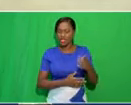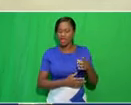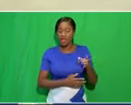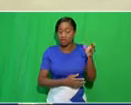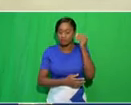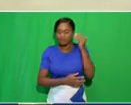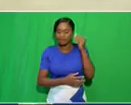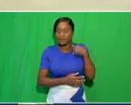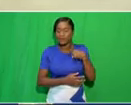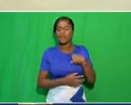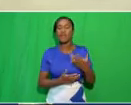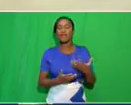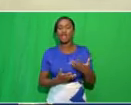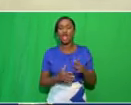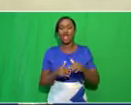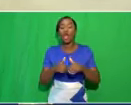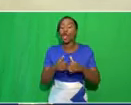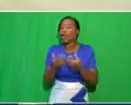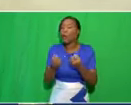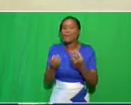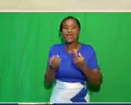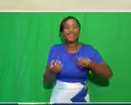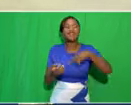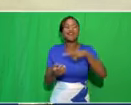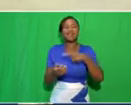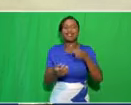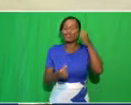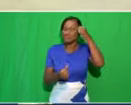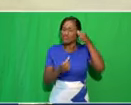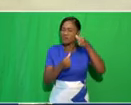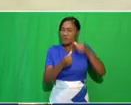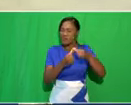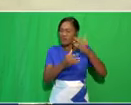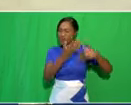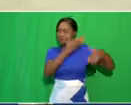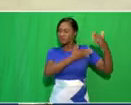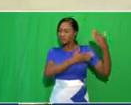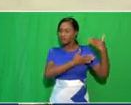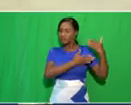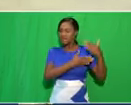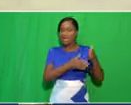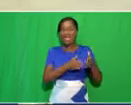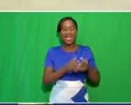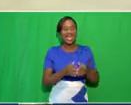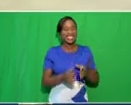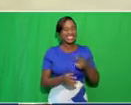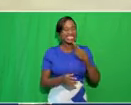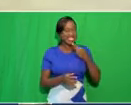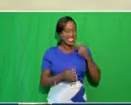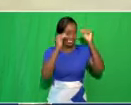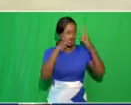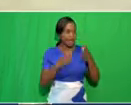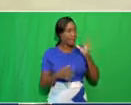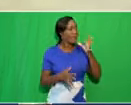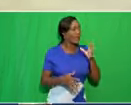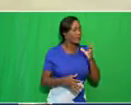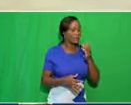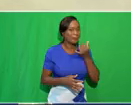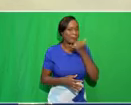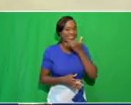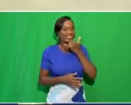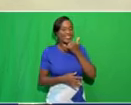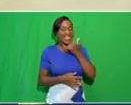it's kind of funny, is that how many of us can recall at some point in time calling our teachers mommy and daddy? You know,